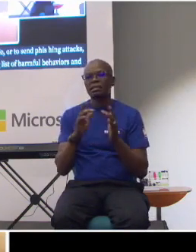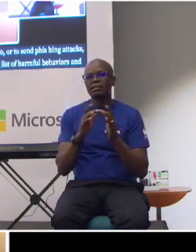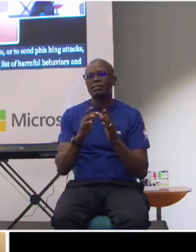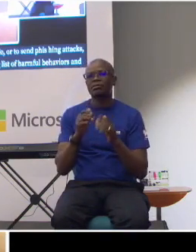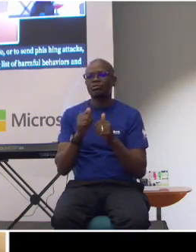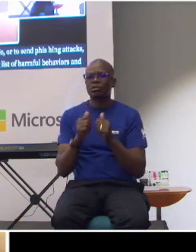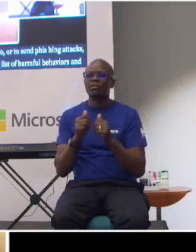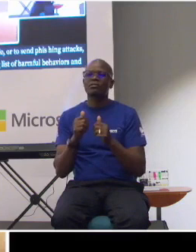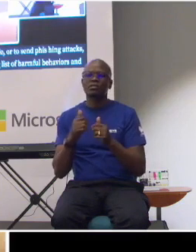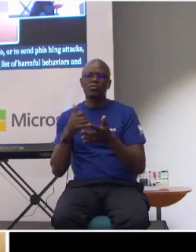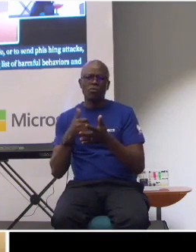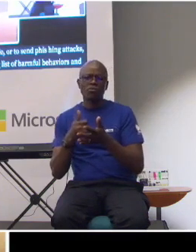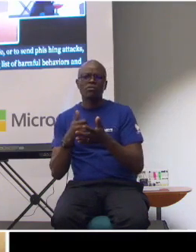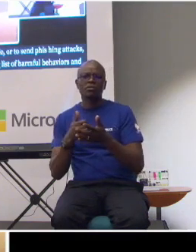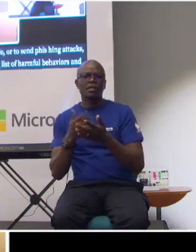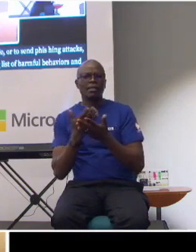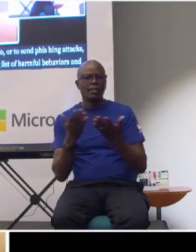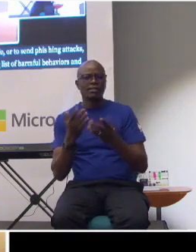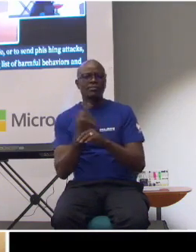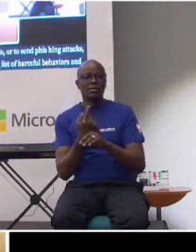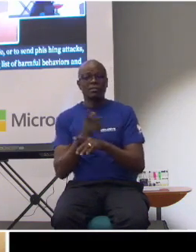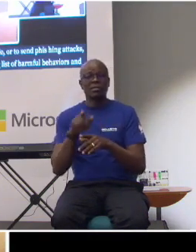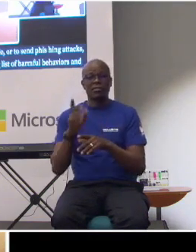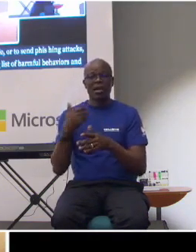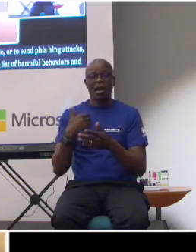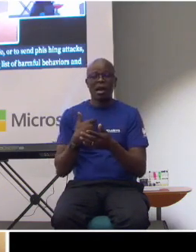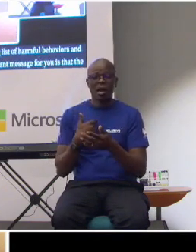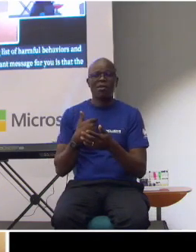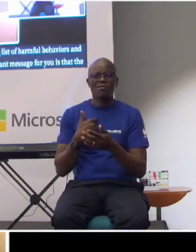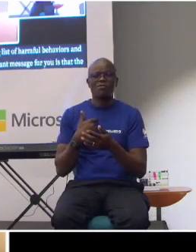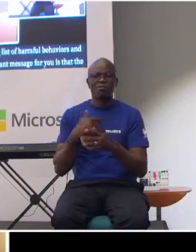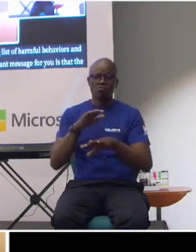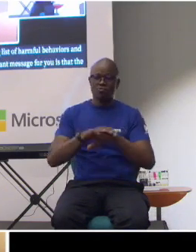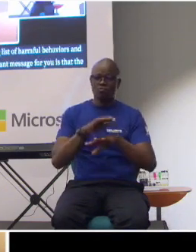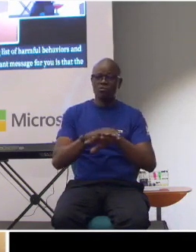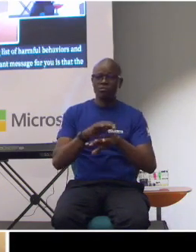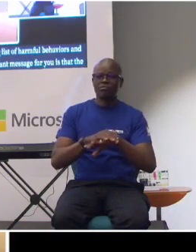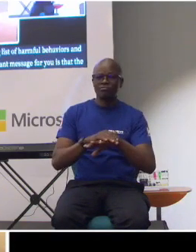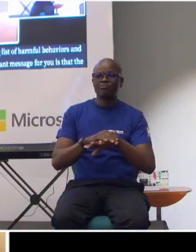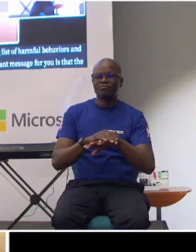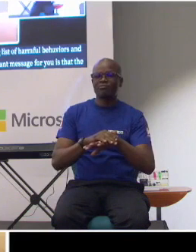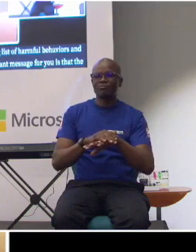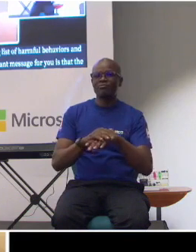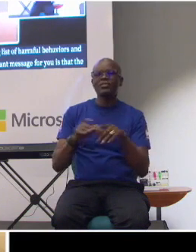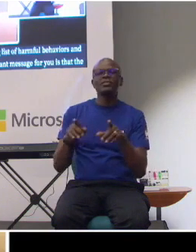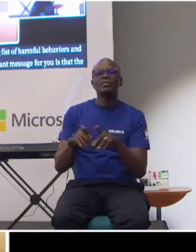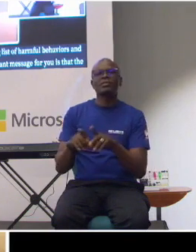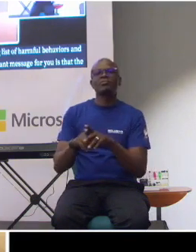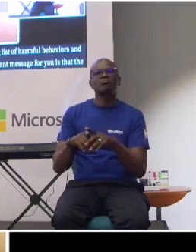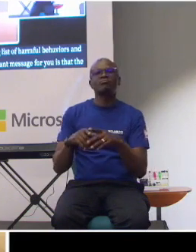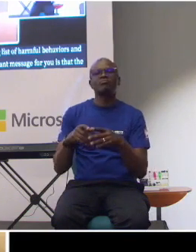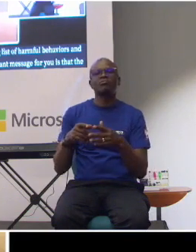to evolve, is an incredibly powerful and constructive tool. You can build almost anything you can figure out how to